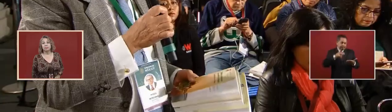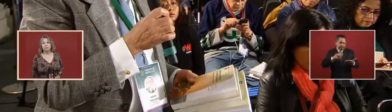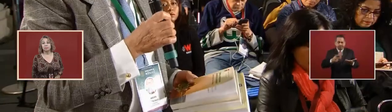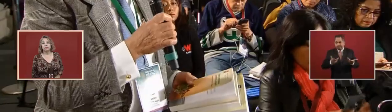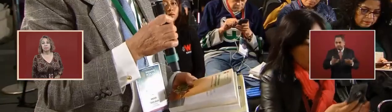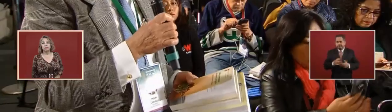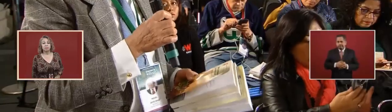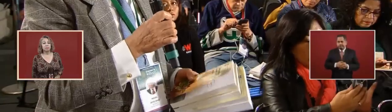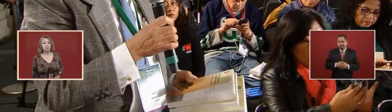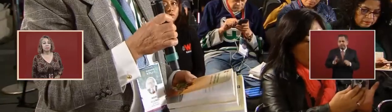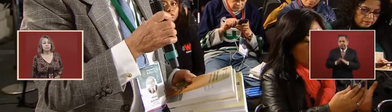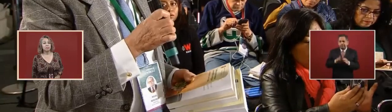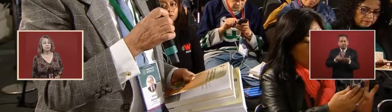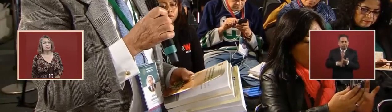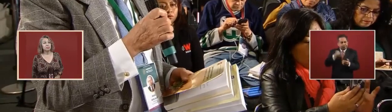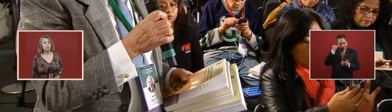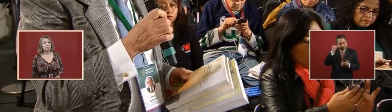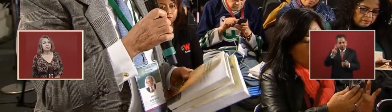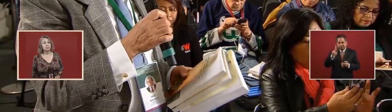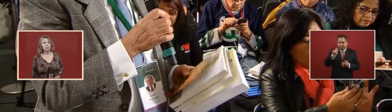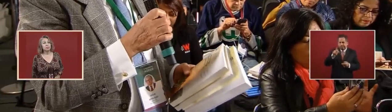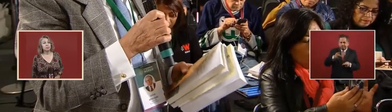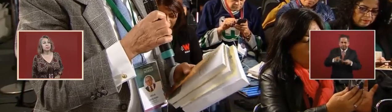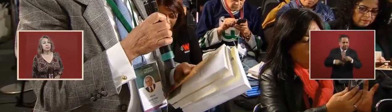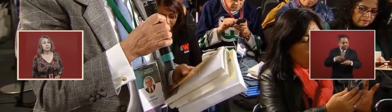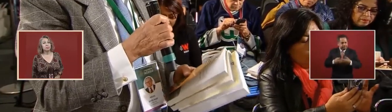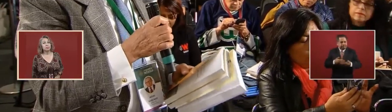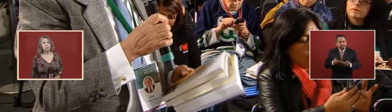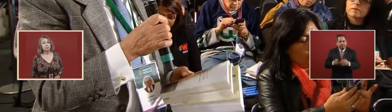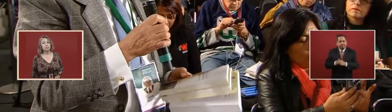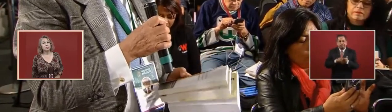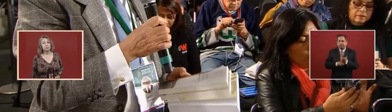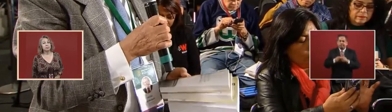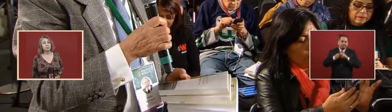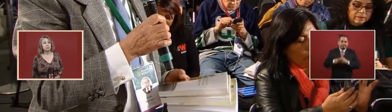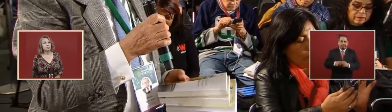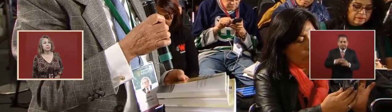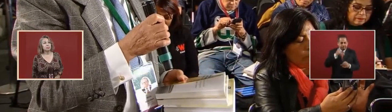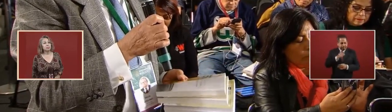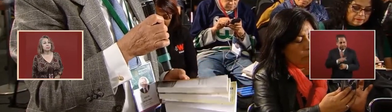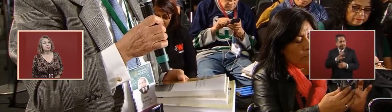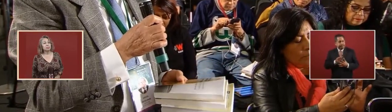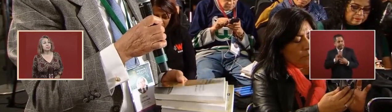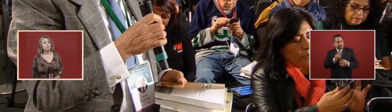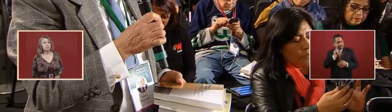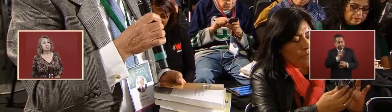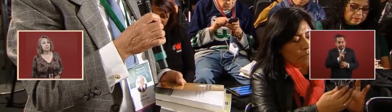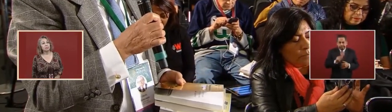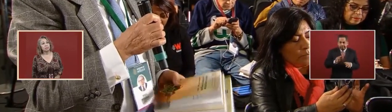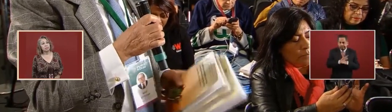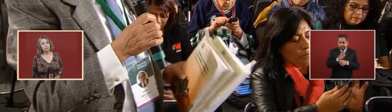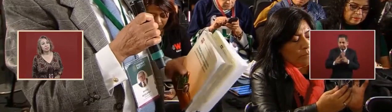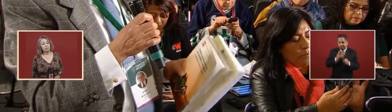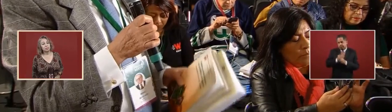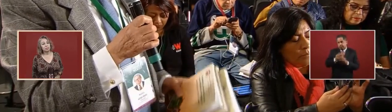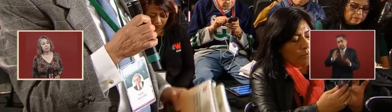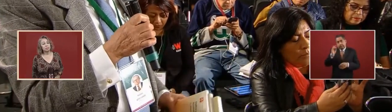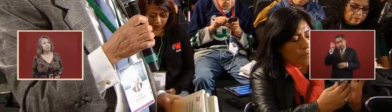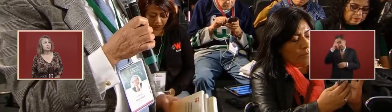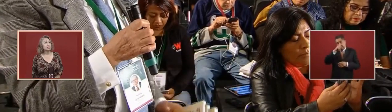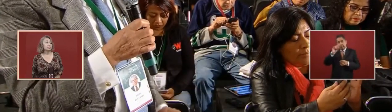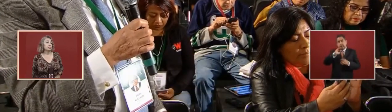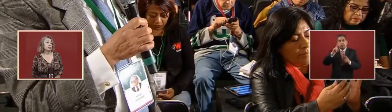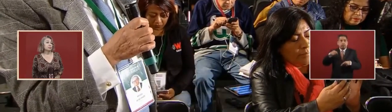¿Cómo va esa estrategia y cómo la va, cuándo empezará a notarse, a observarse su efecto? A lo mejor es una